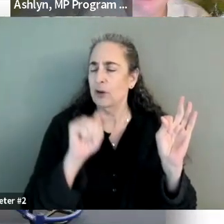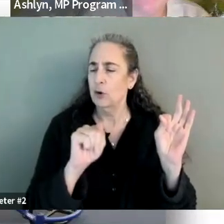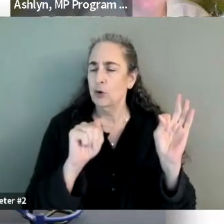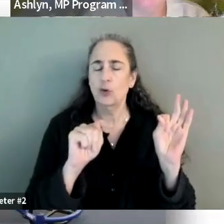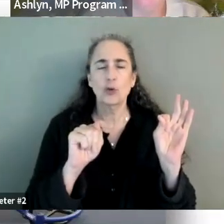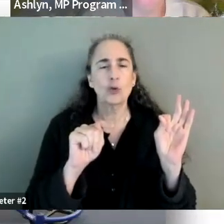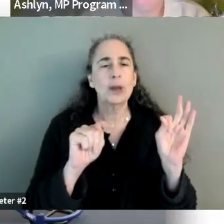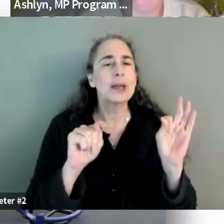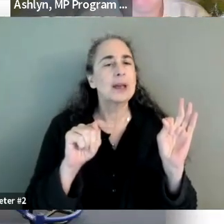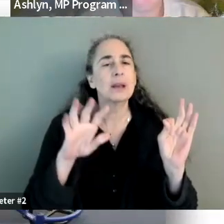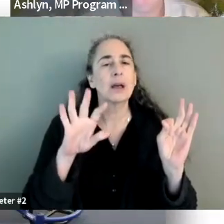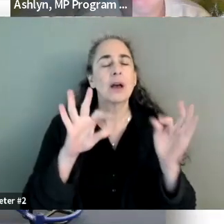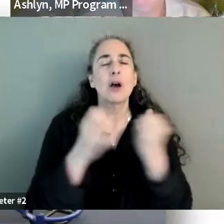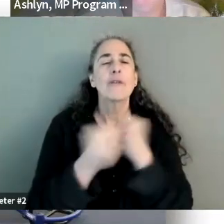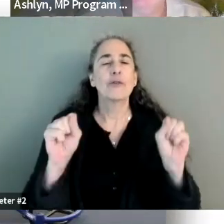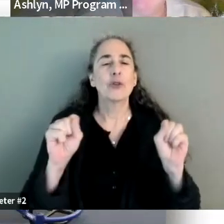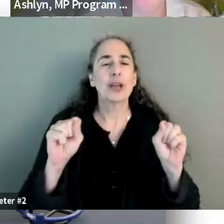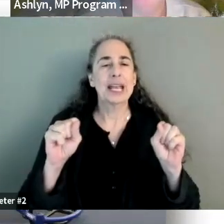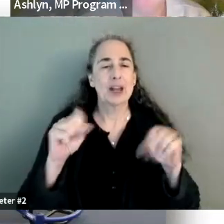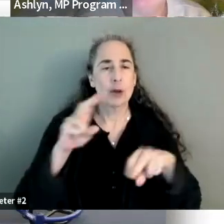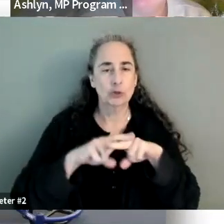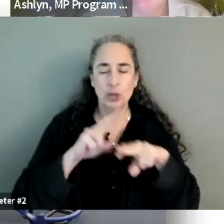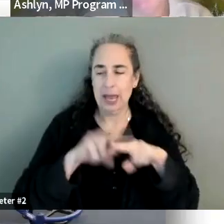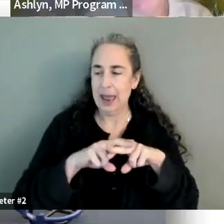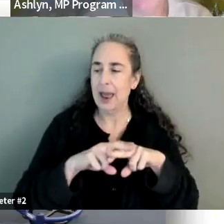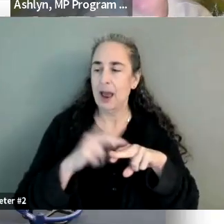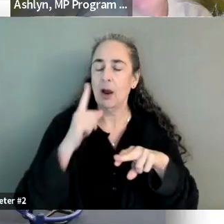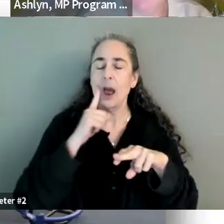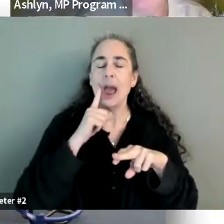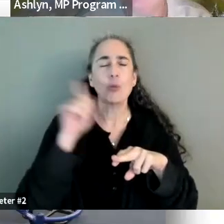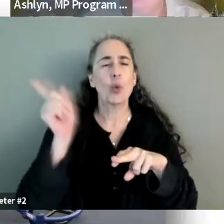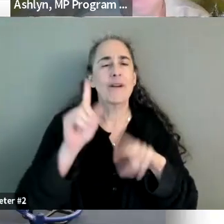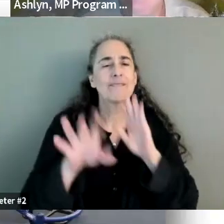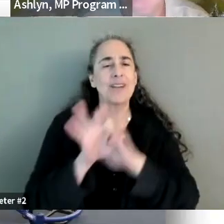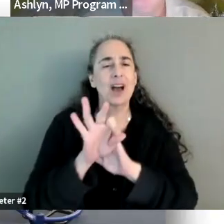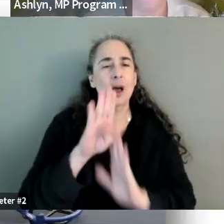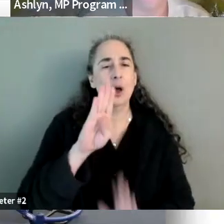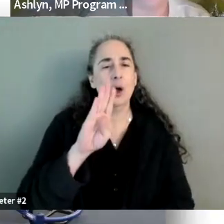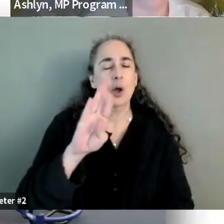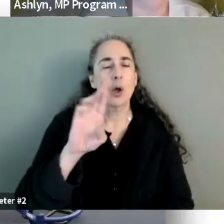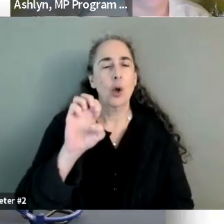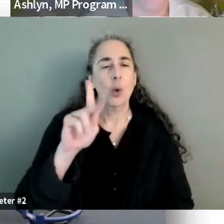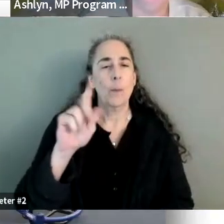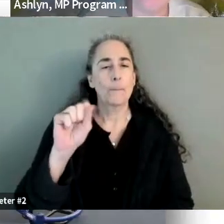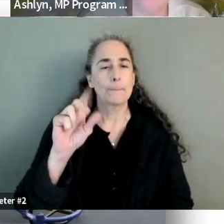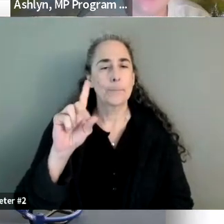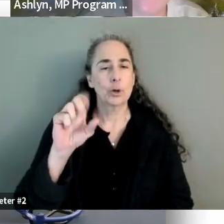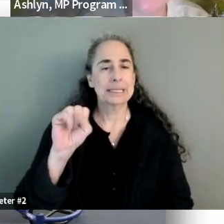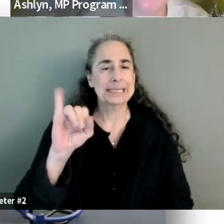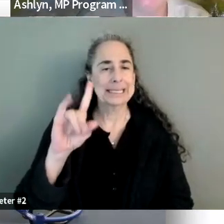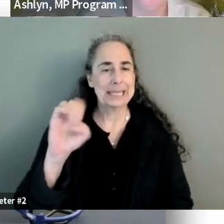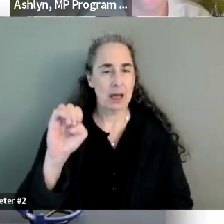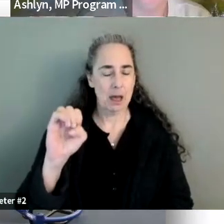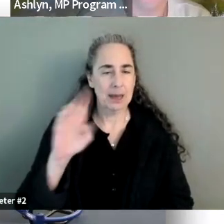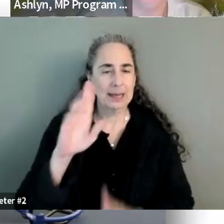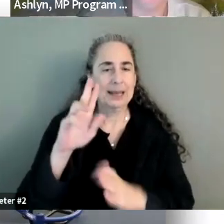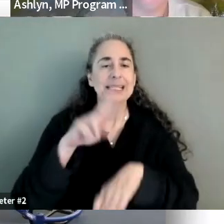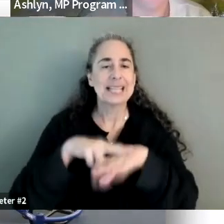all-terrain wheelchair, and it's available at Brookside Nature Center. We have an adaptive mountain